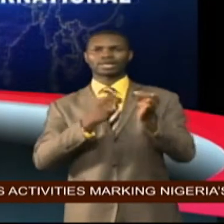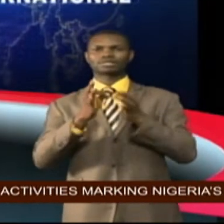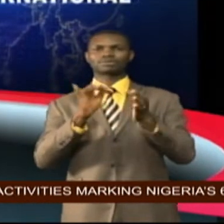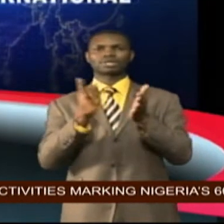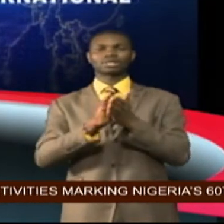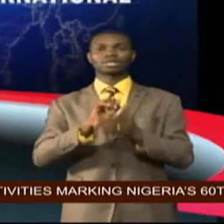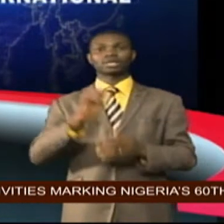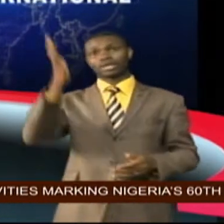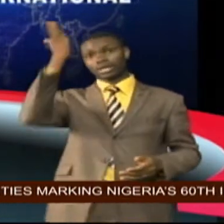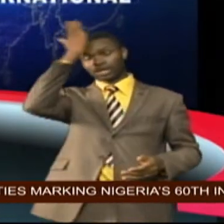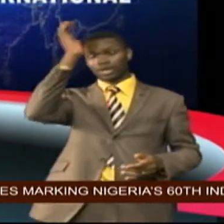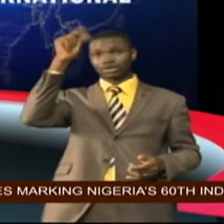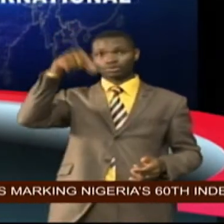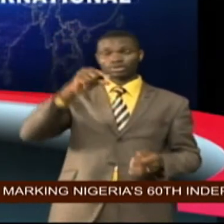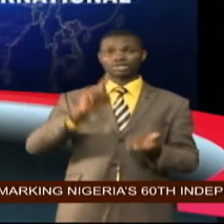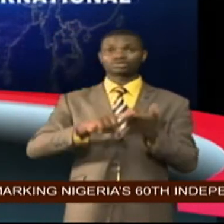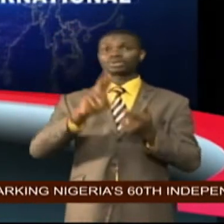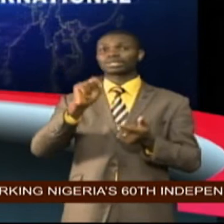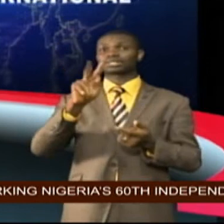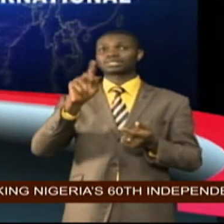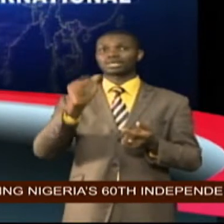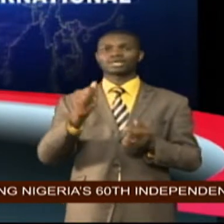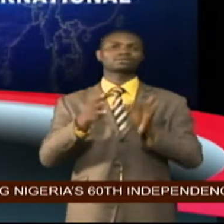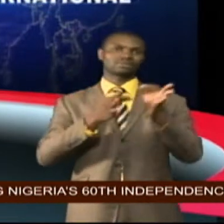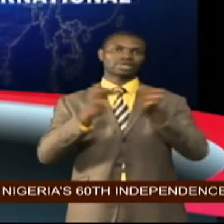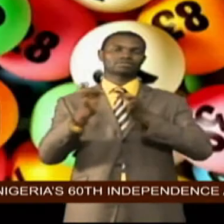headquarters of the Nigerian Television Authority.